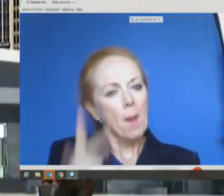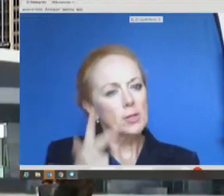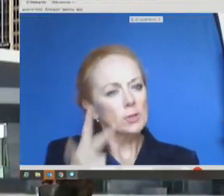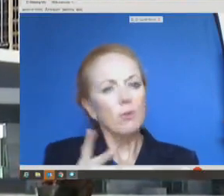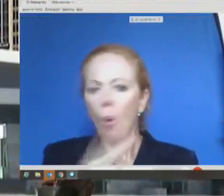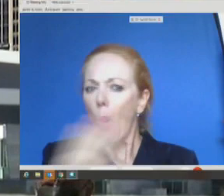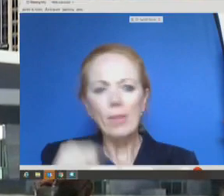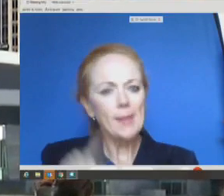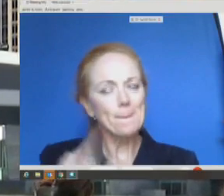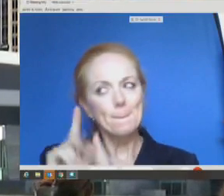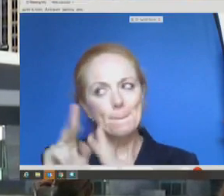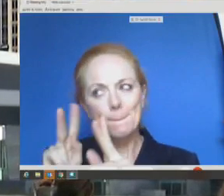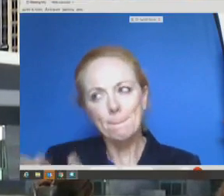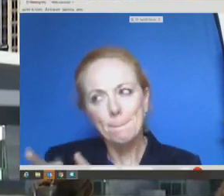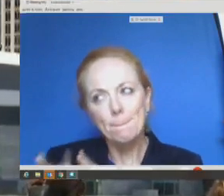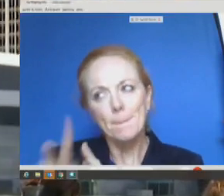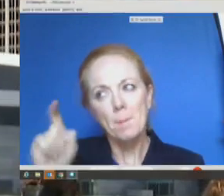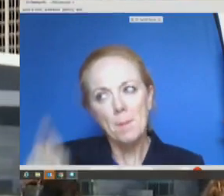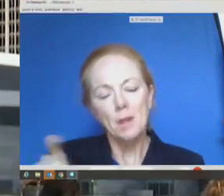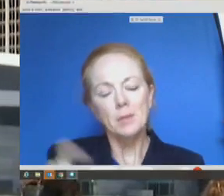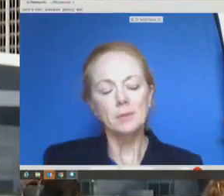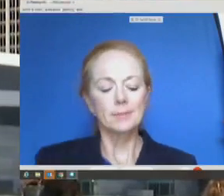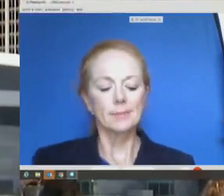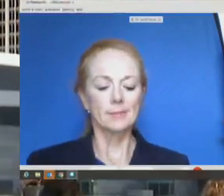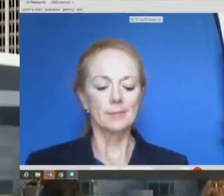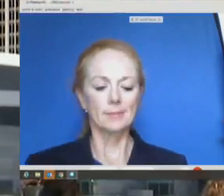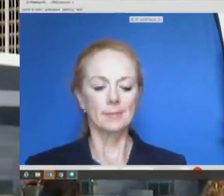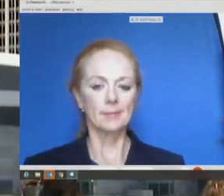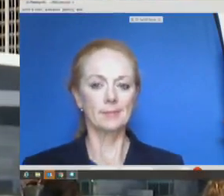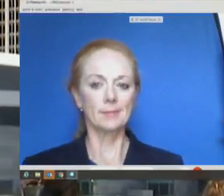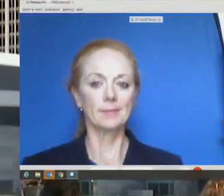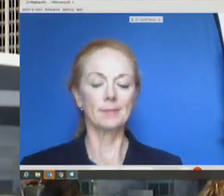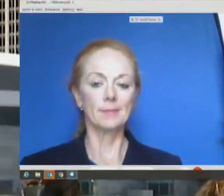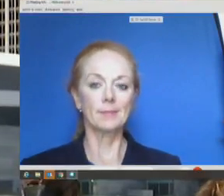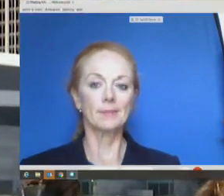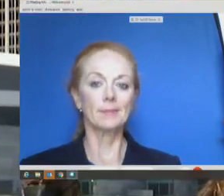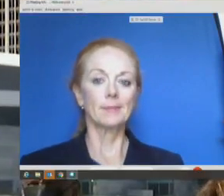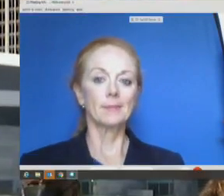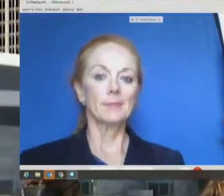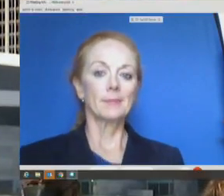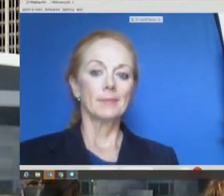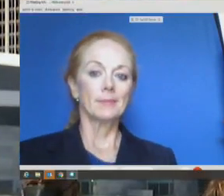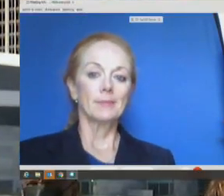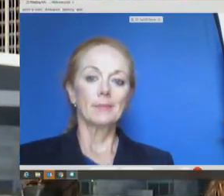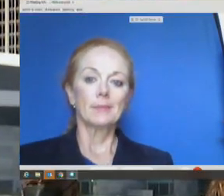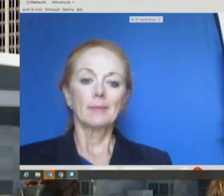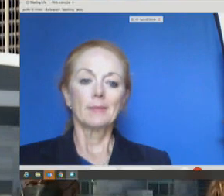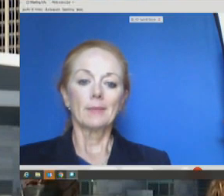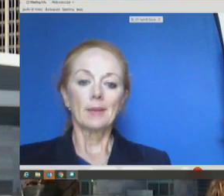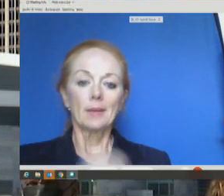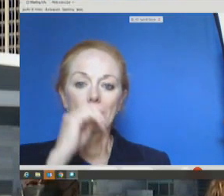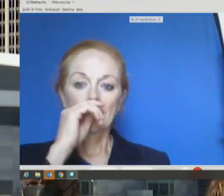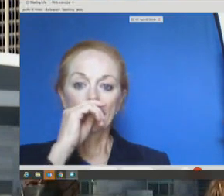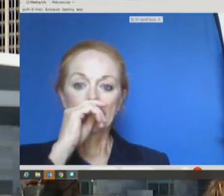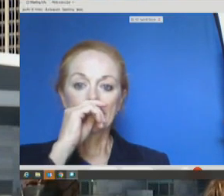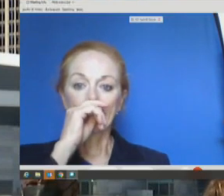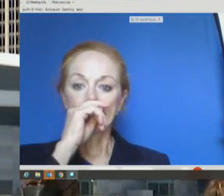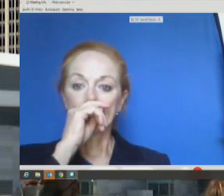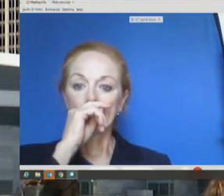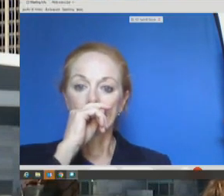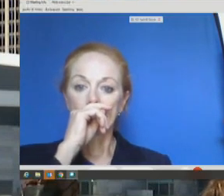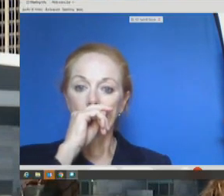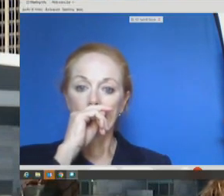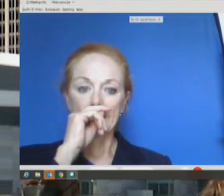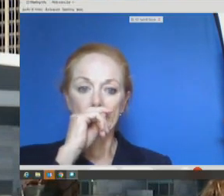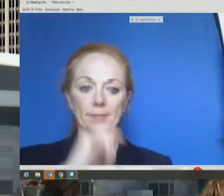have audio and video surveillance in each interview room, and officers have that capability to